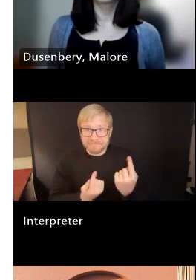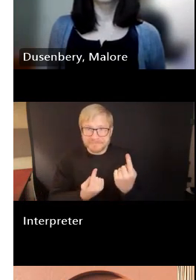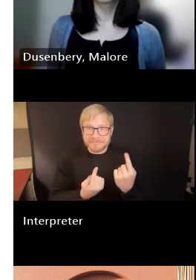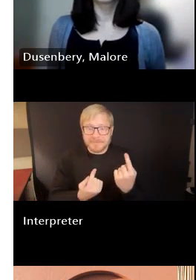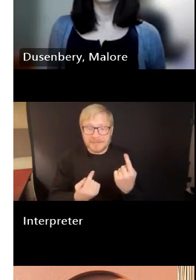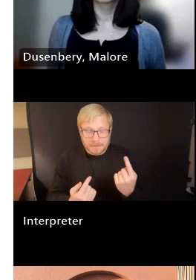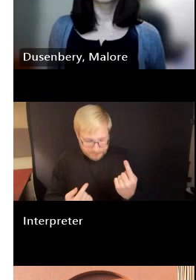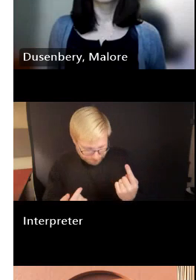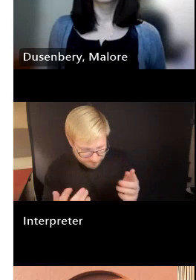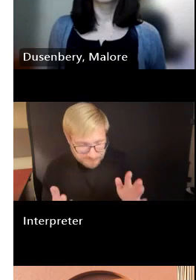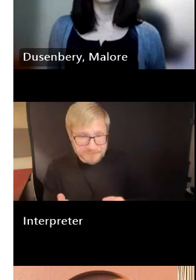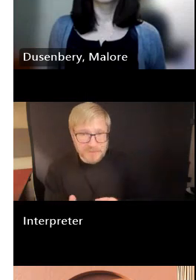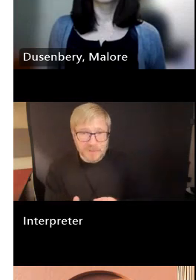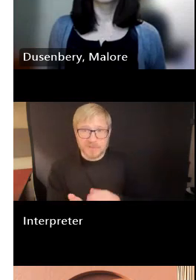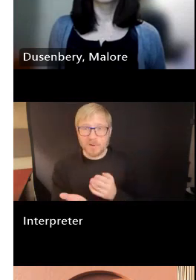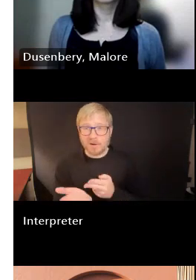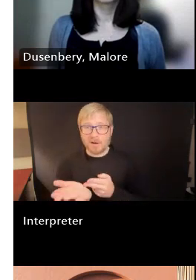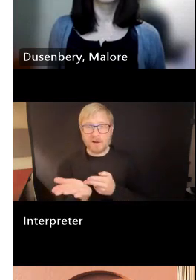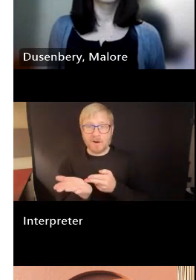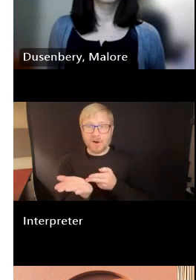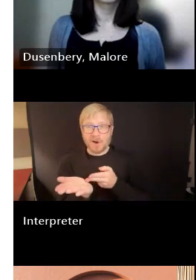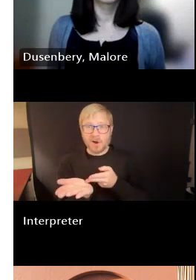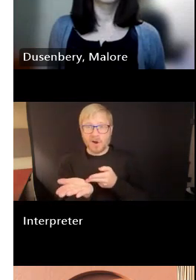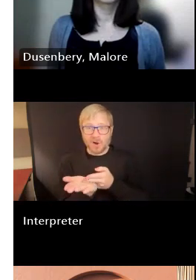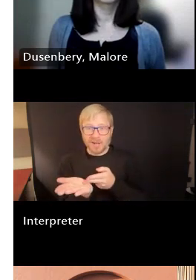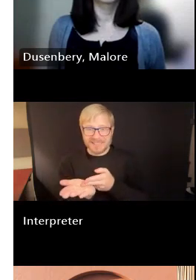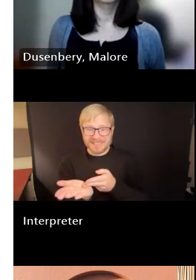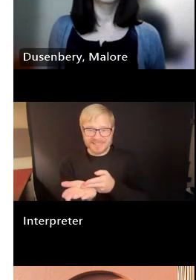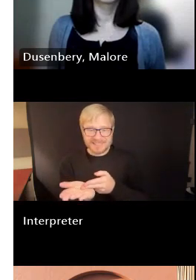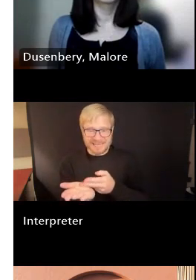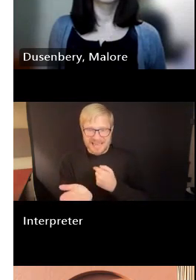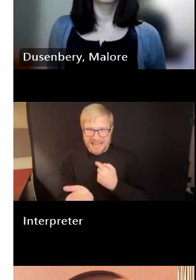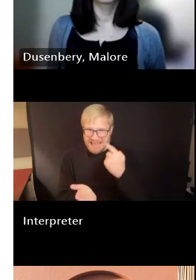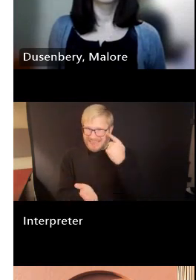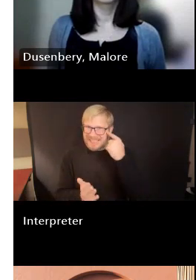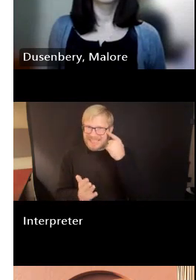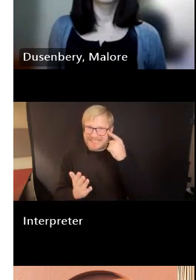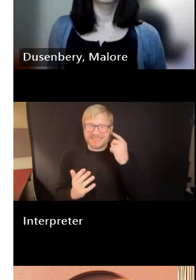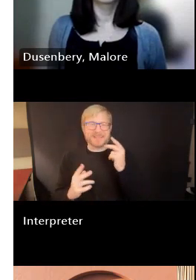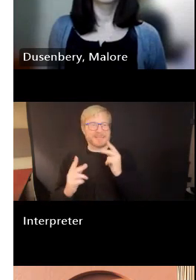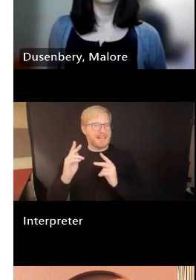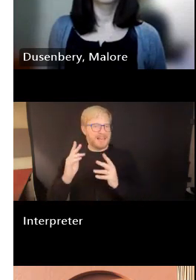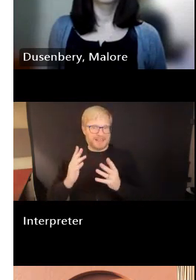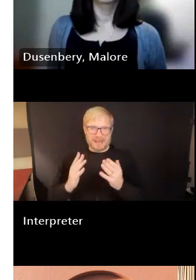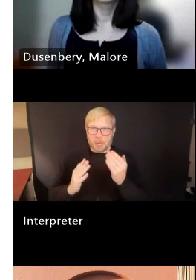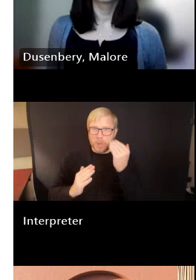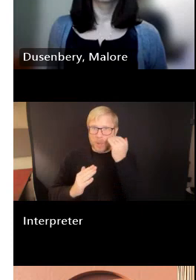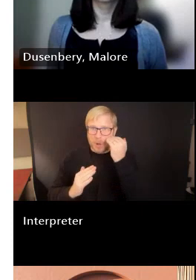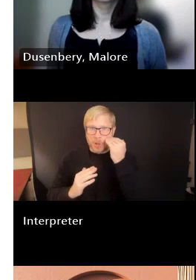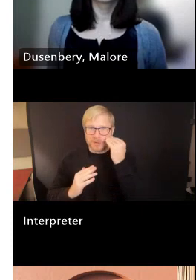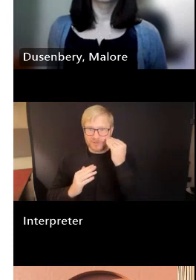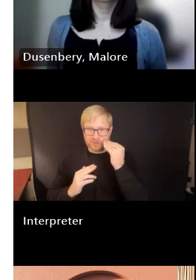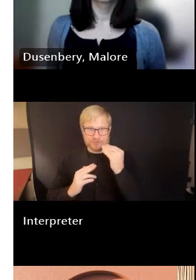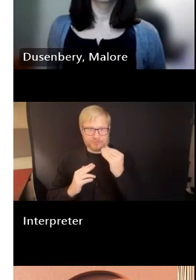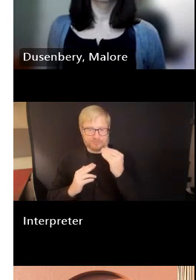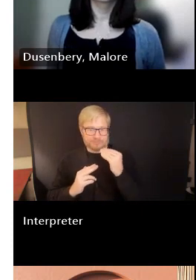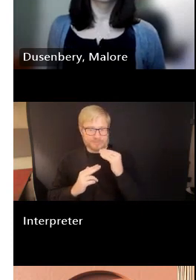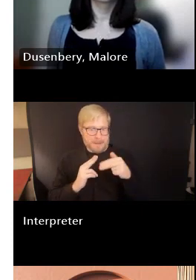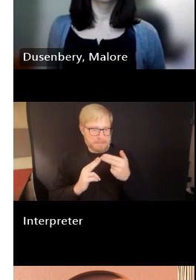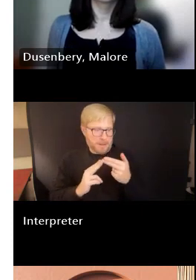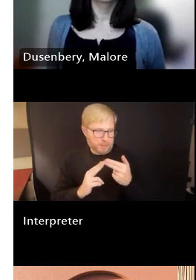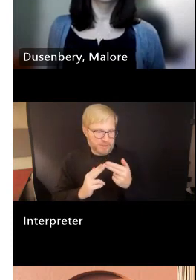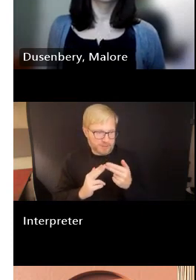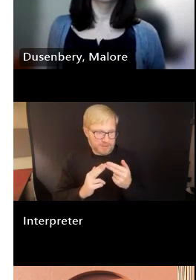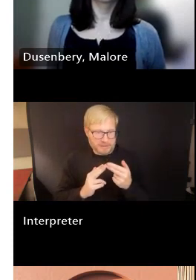Honestly, I think that the low familiarity with restorative justice practices or alternative programs, that I know we're looking at survivor